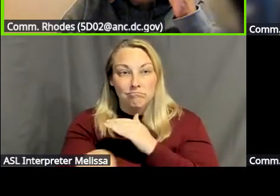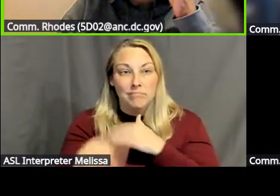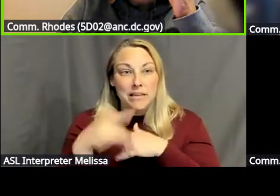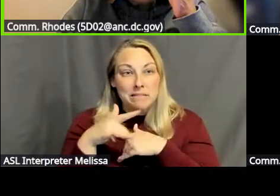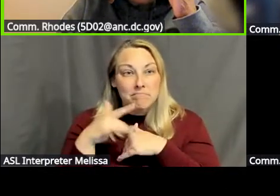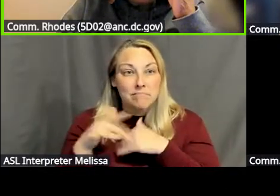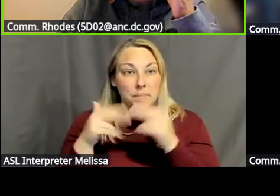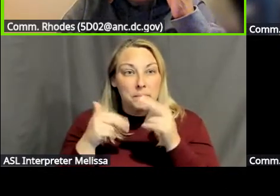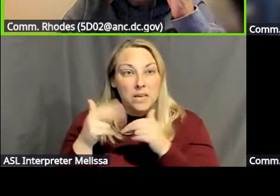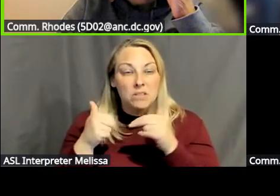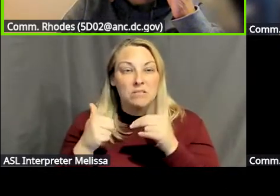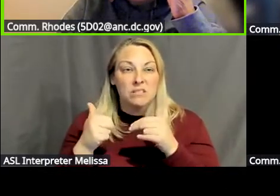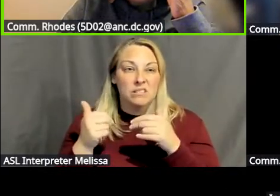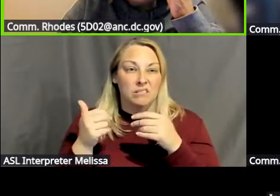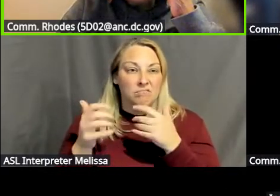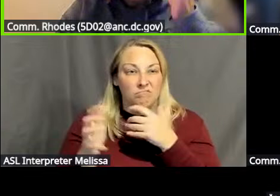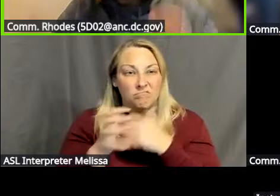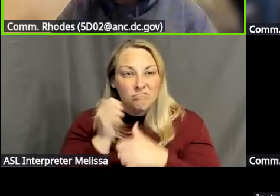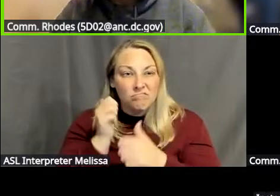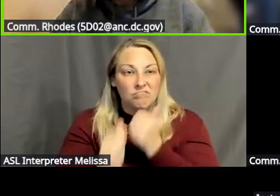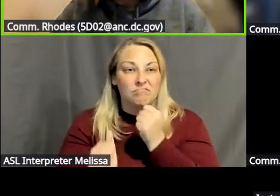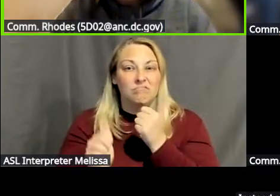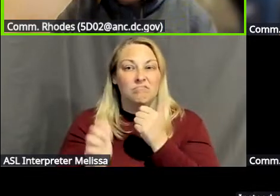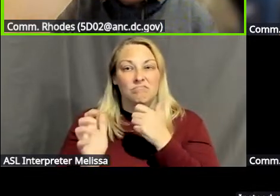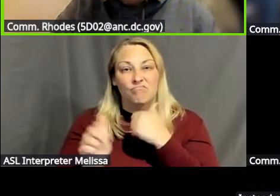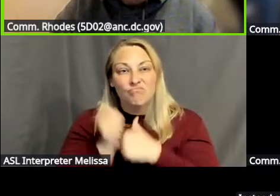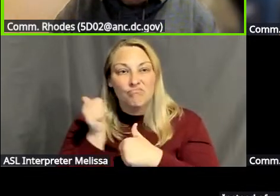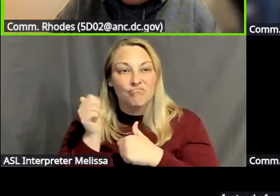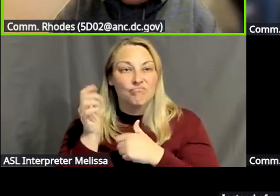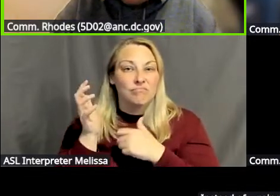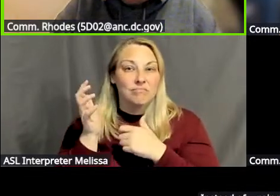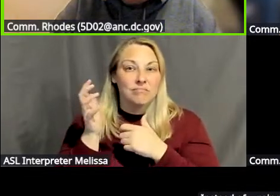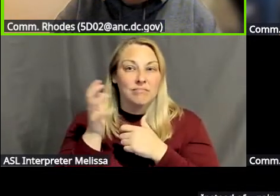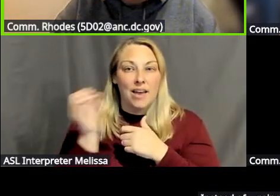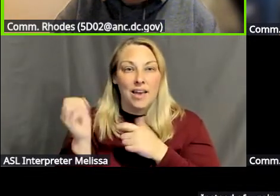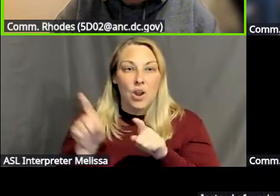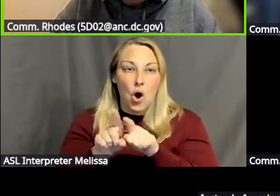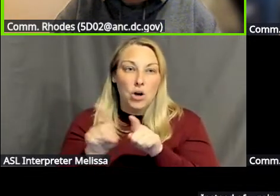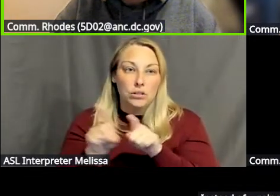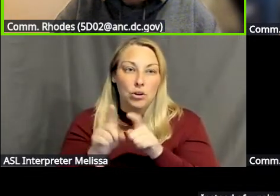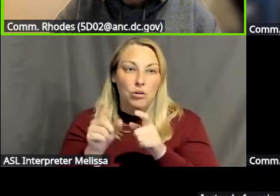and causing harm and displacing folks uh,